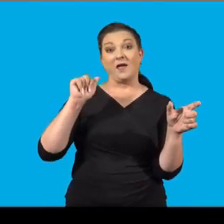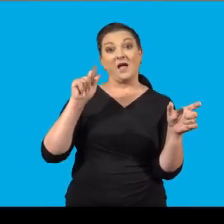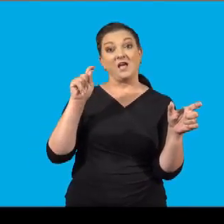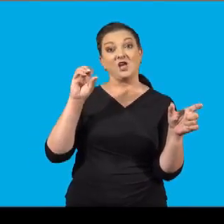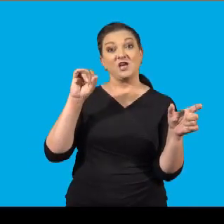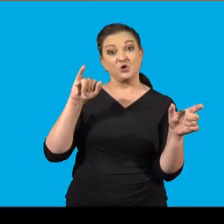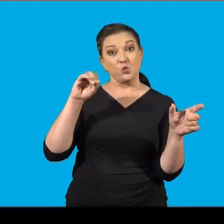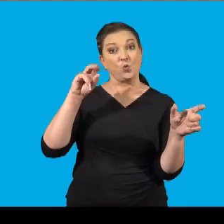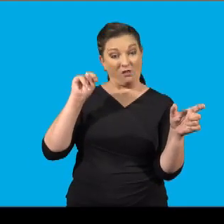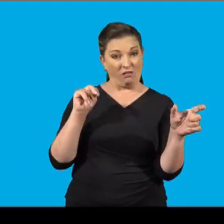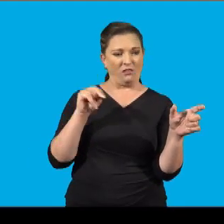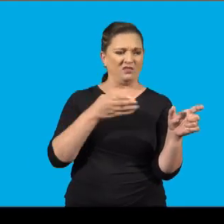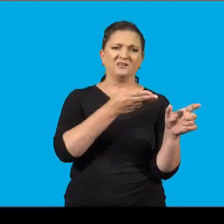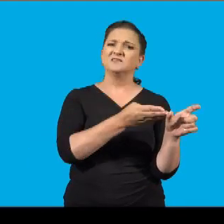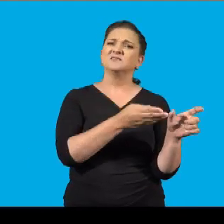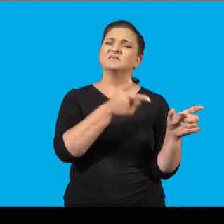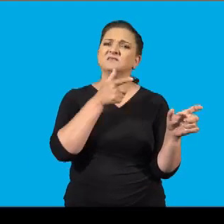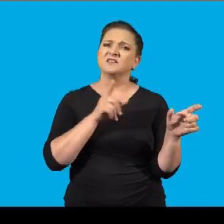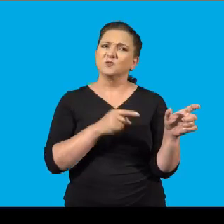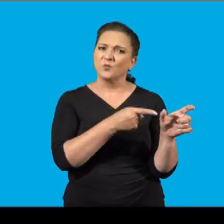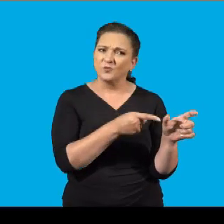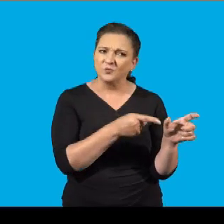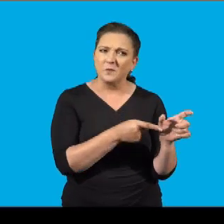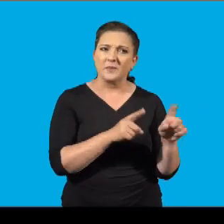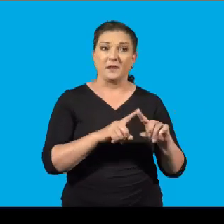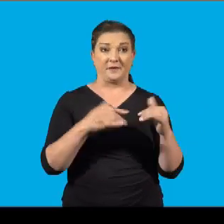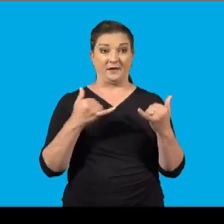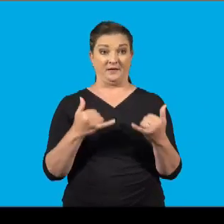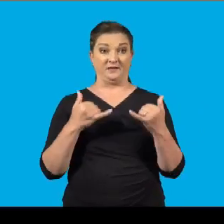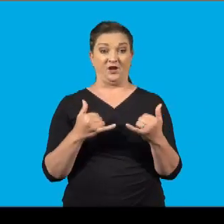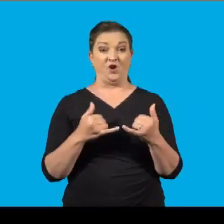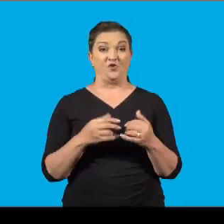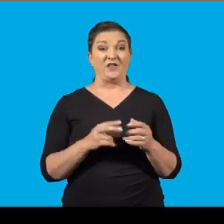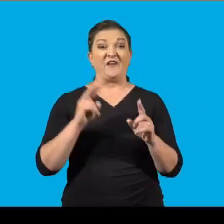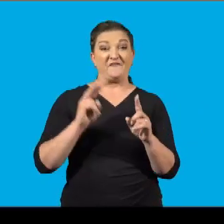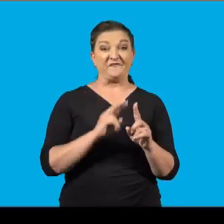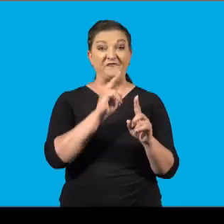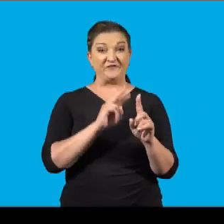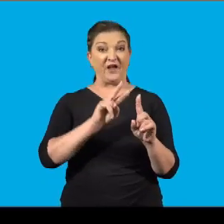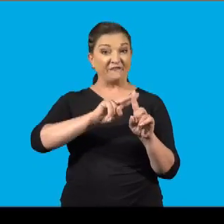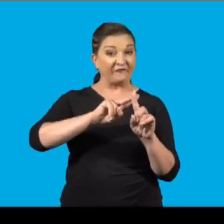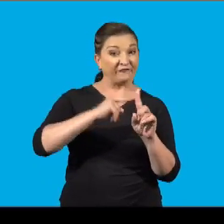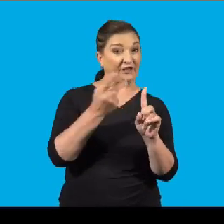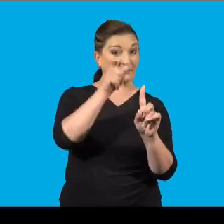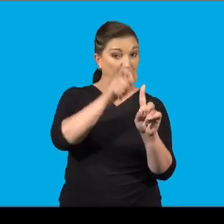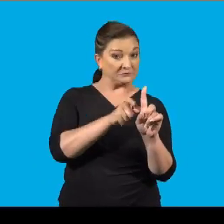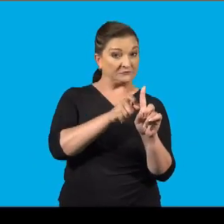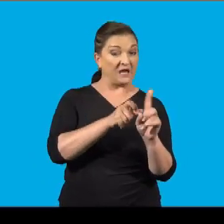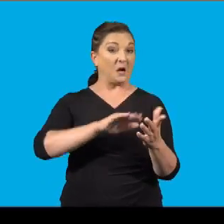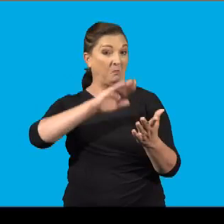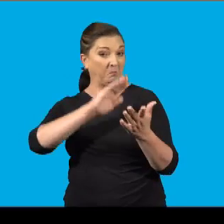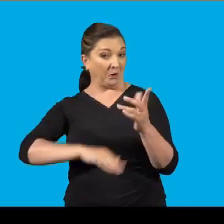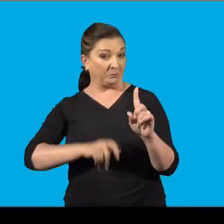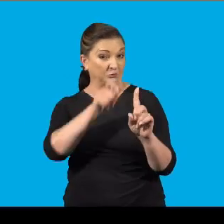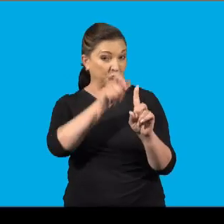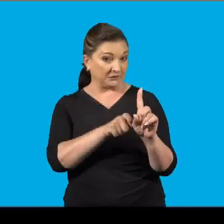or the possible answers there, it says the state of affairs in which victims and perpetrators, very